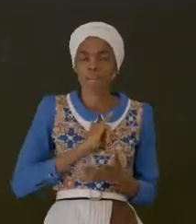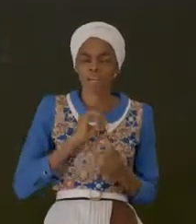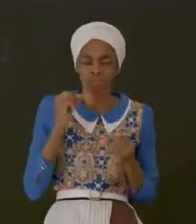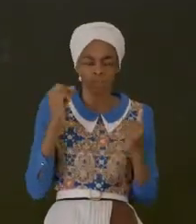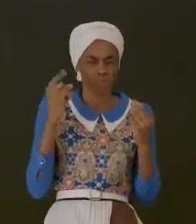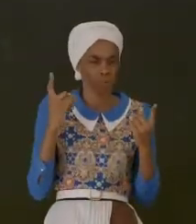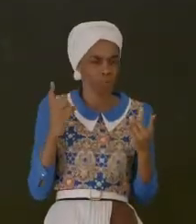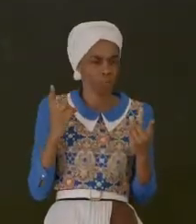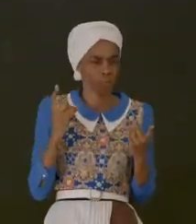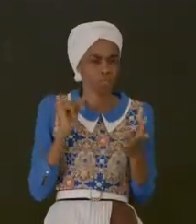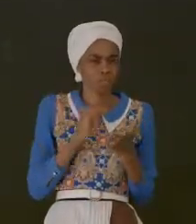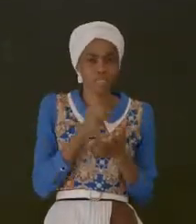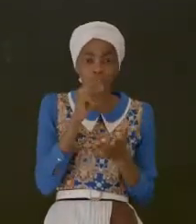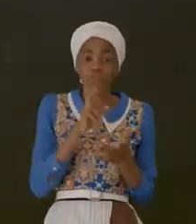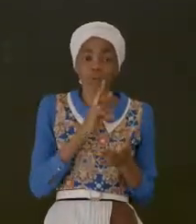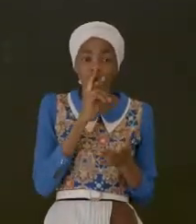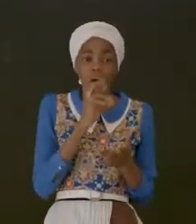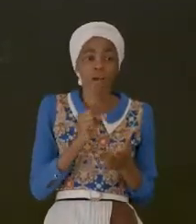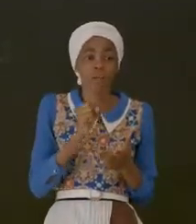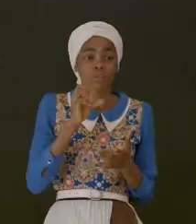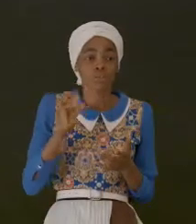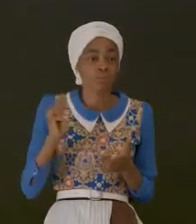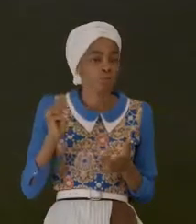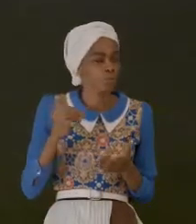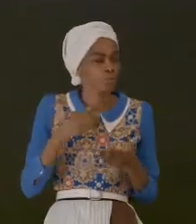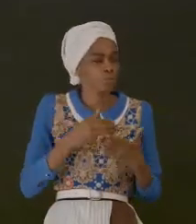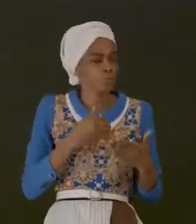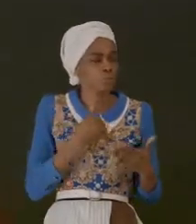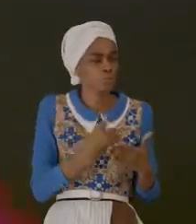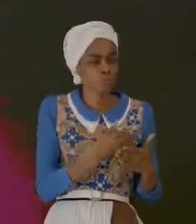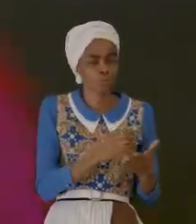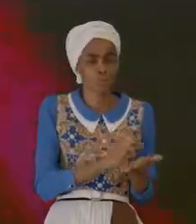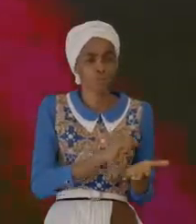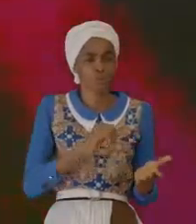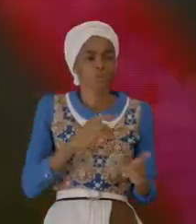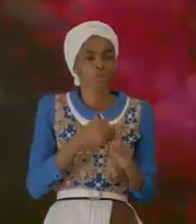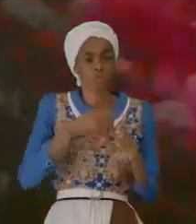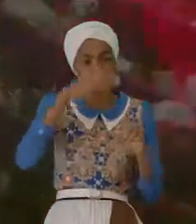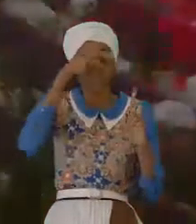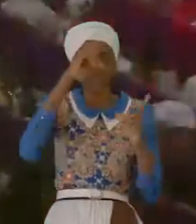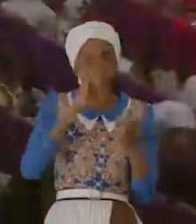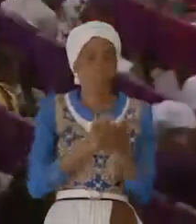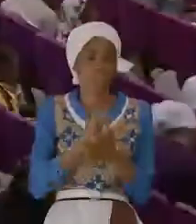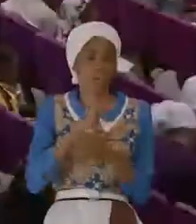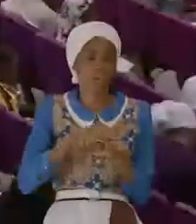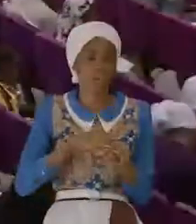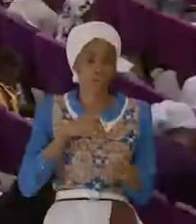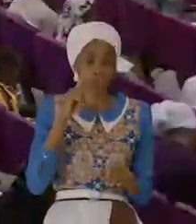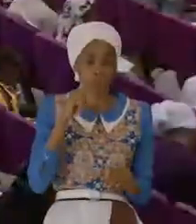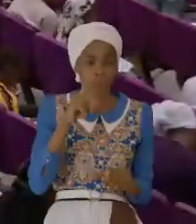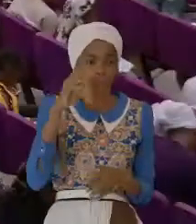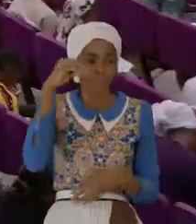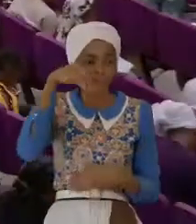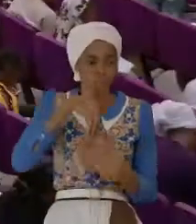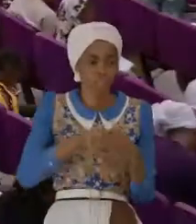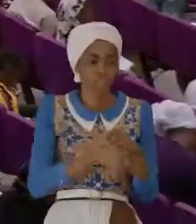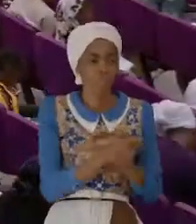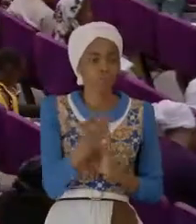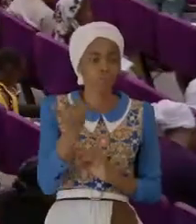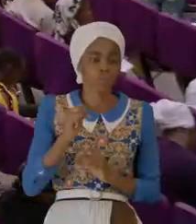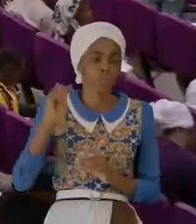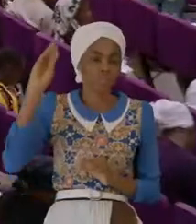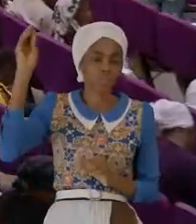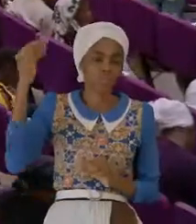that she has also removed from him that called you into the